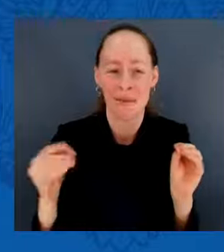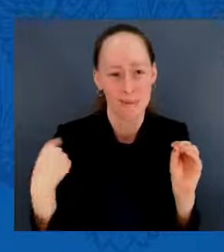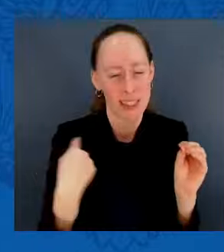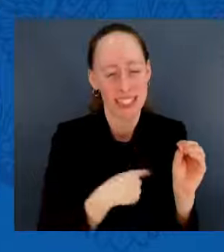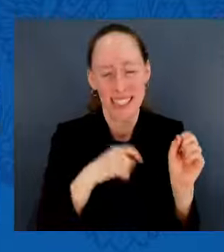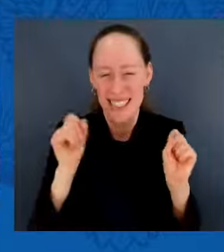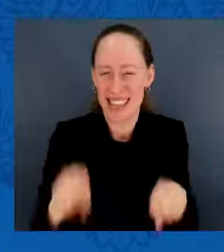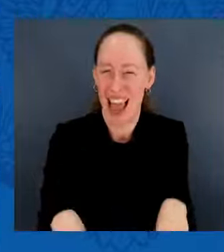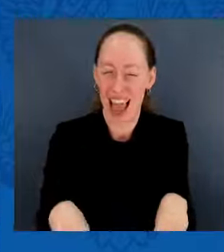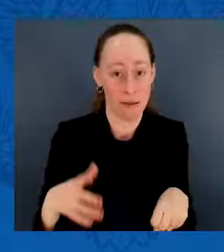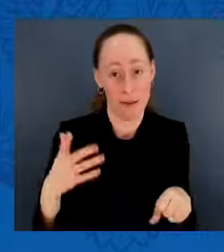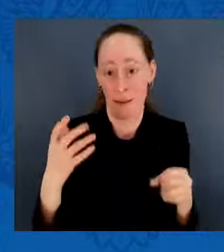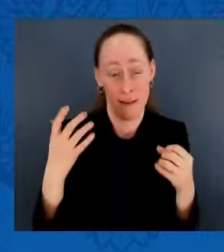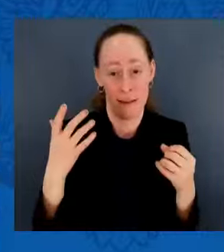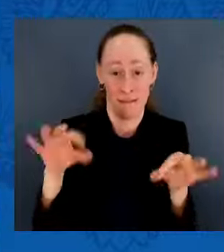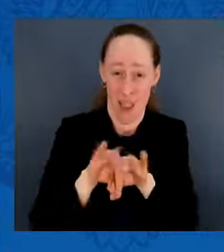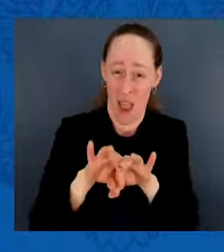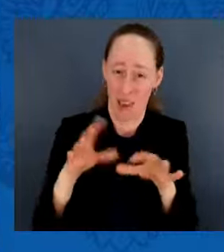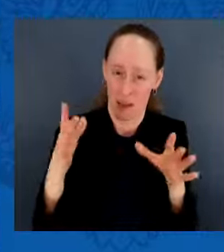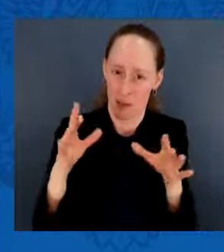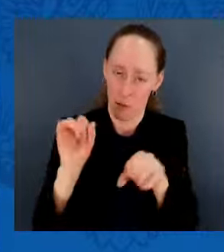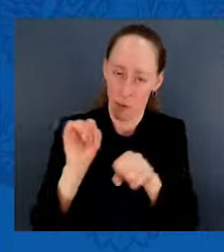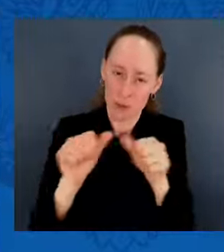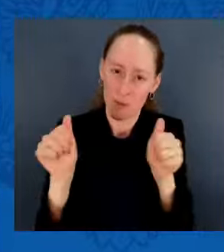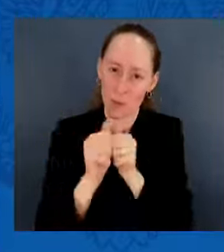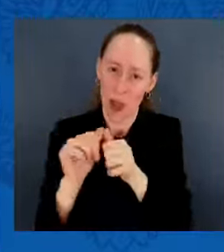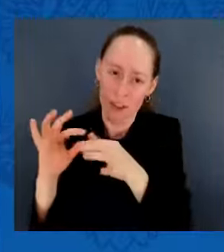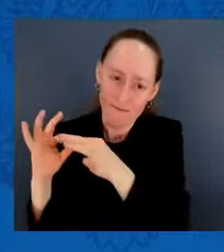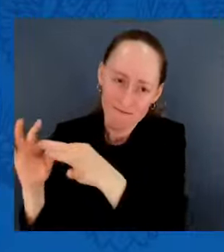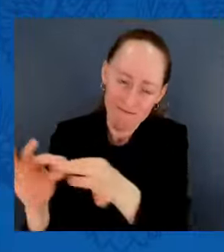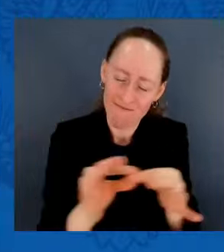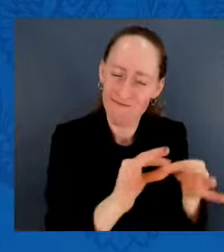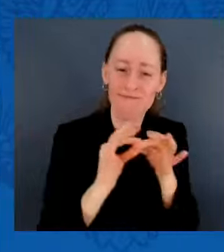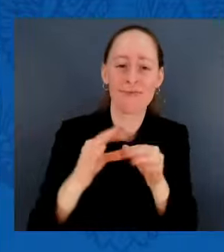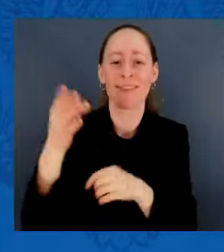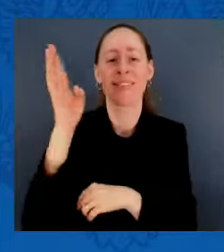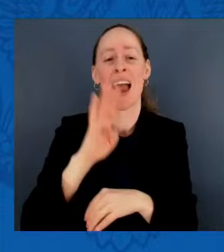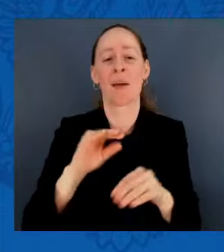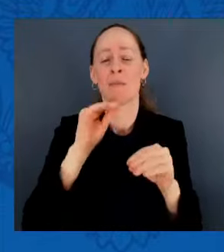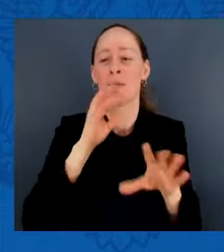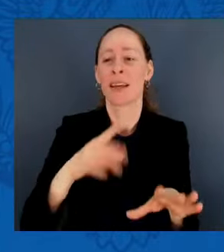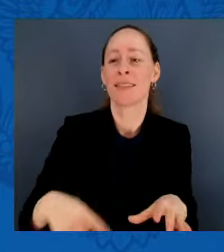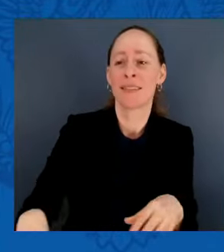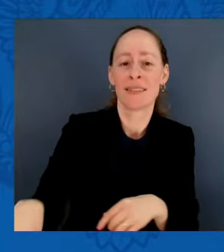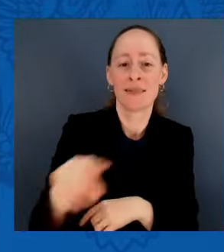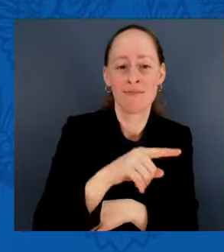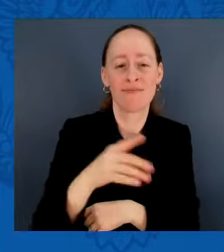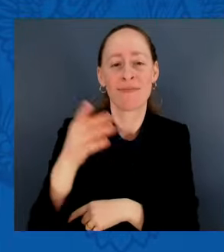God bless you all, and may God protect our troops. Thank you, thank you, thank you.